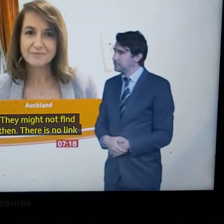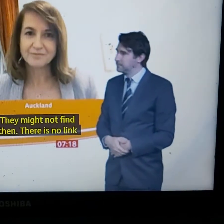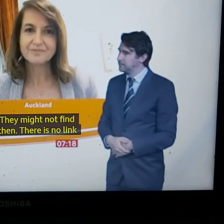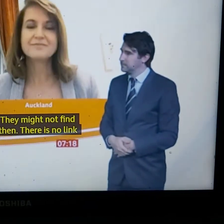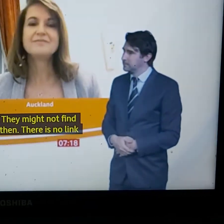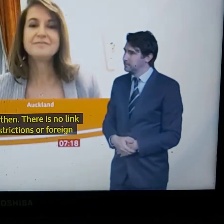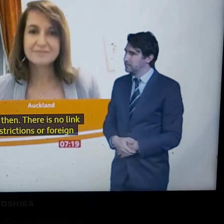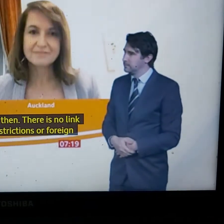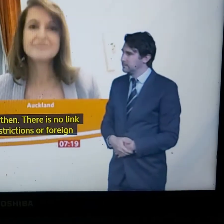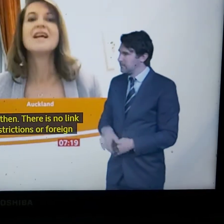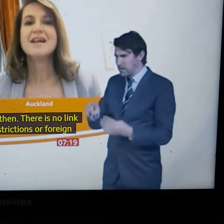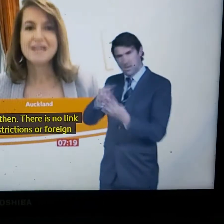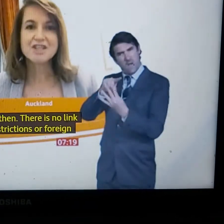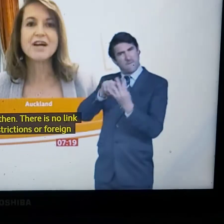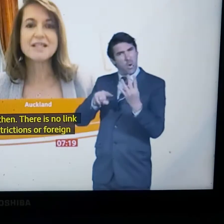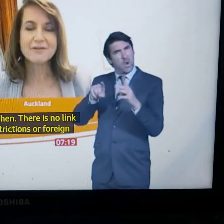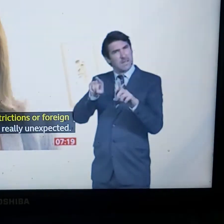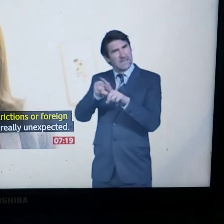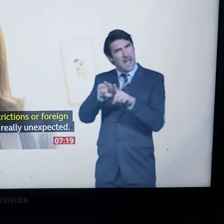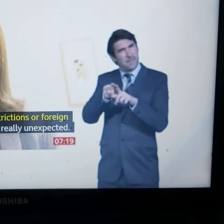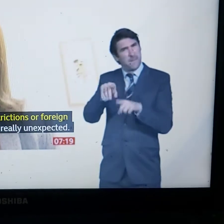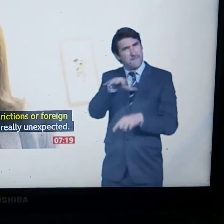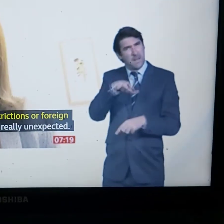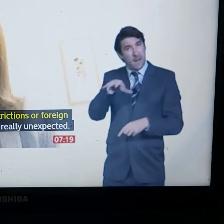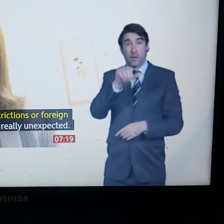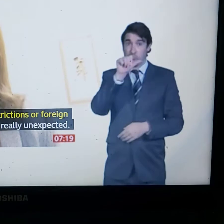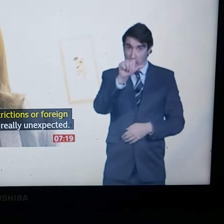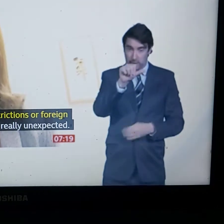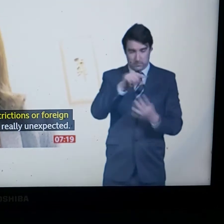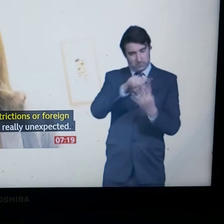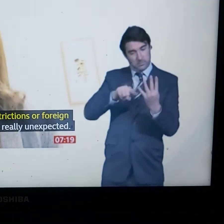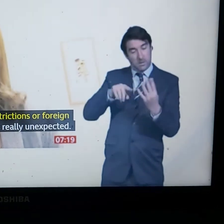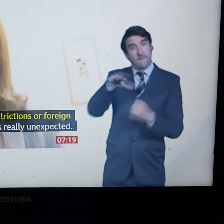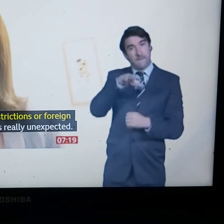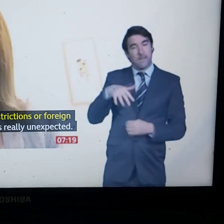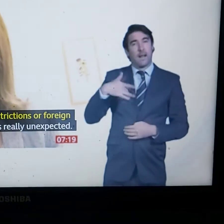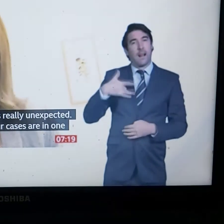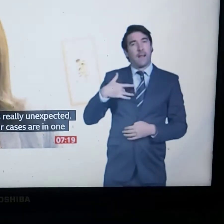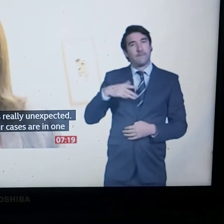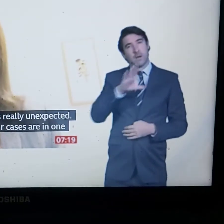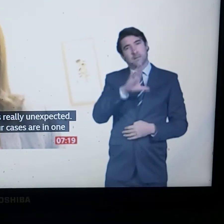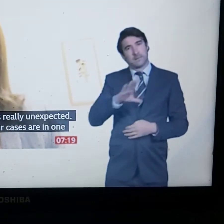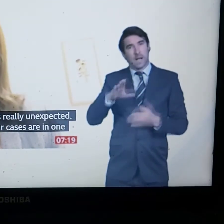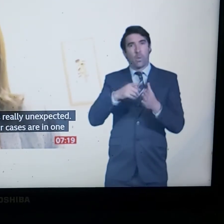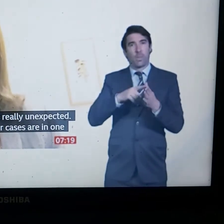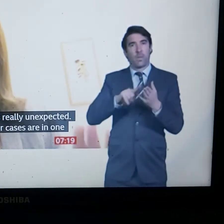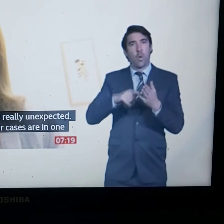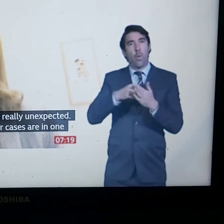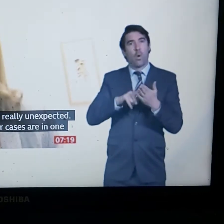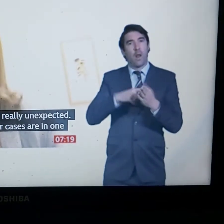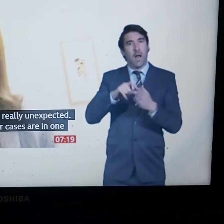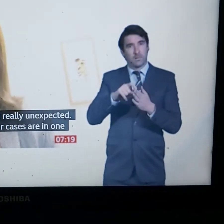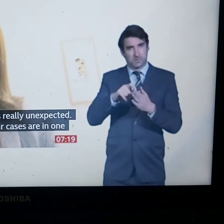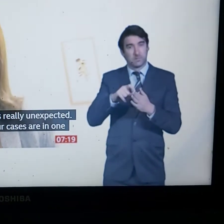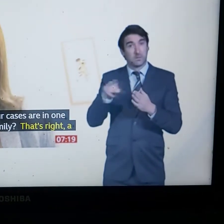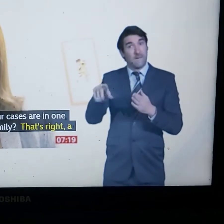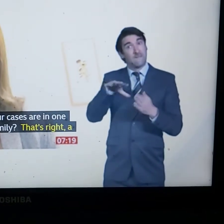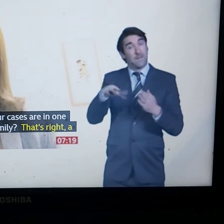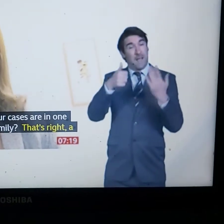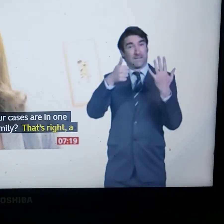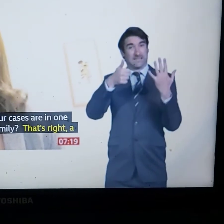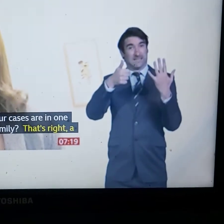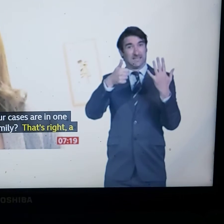particular family? That's right. It's a family in South Auckland, a bigger family, so a family of 6. 4 of them tested positive